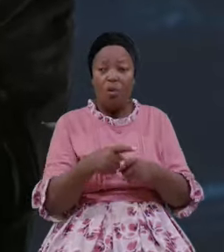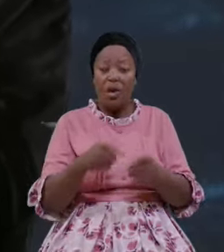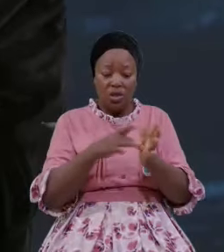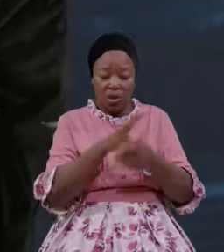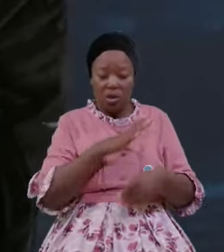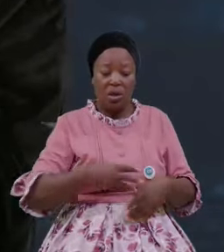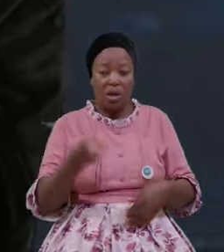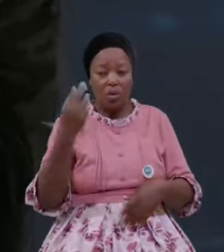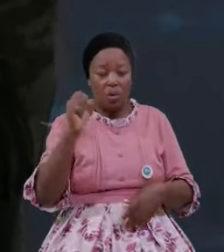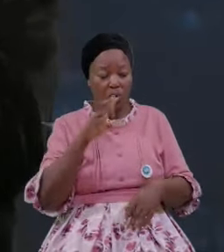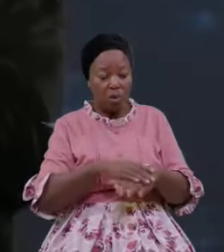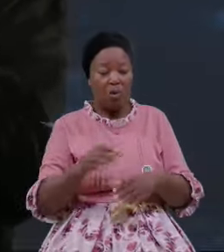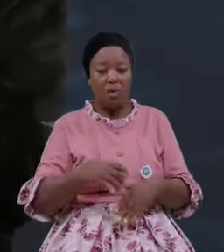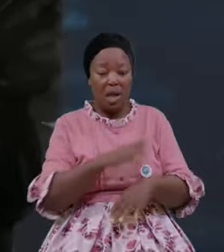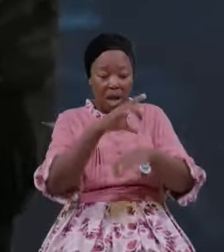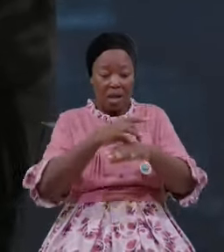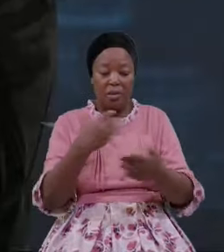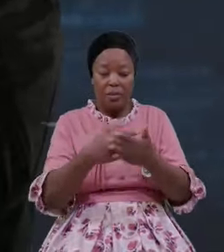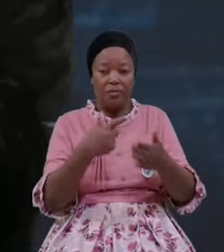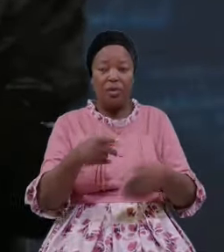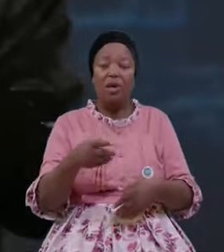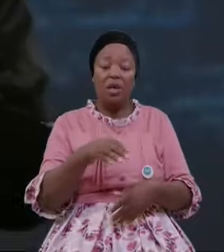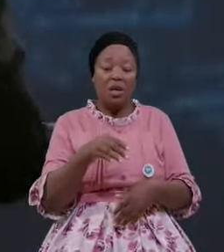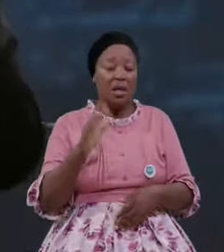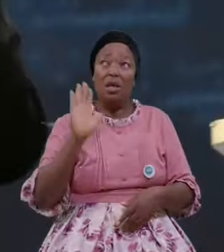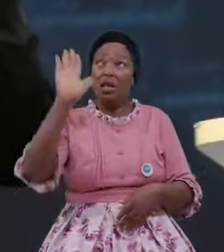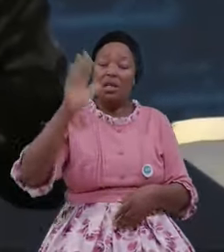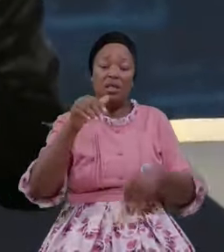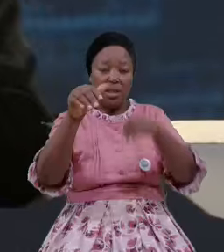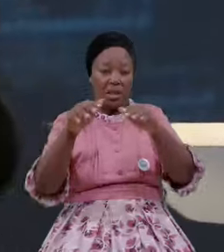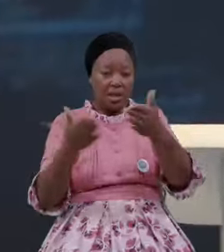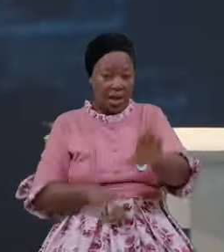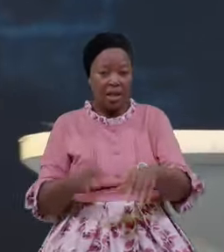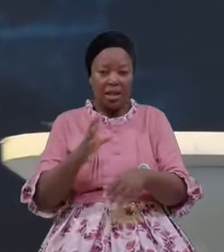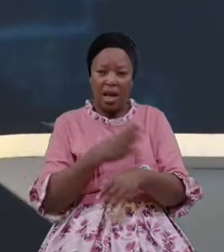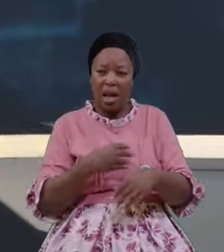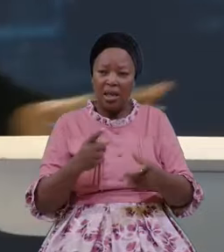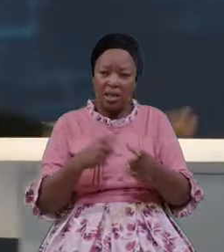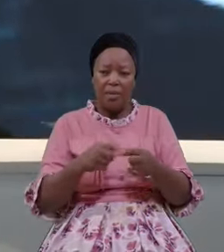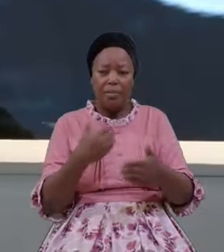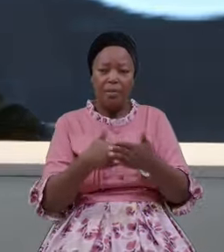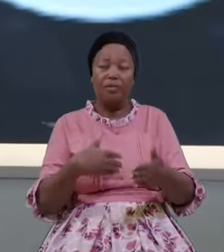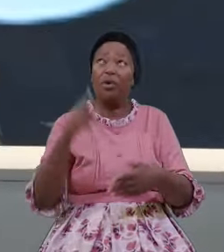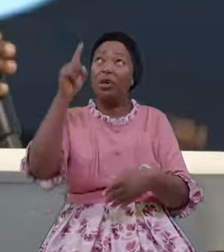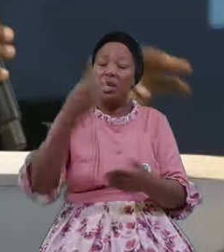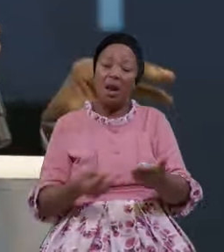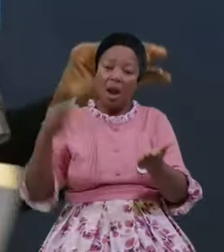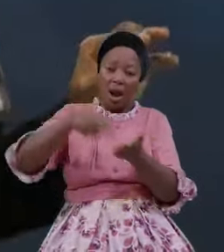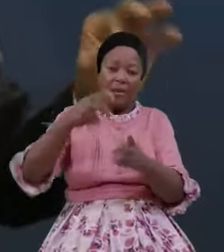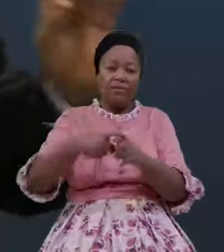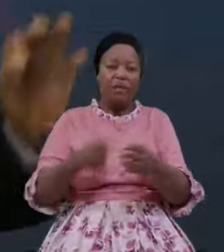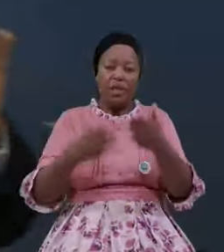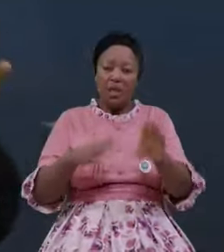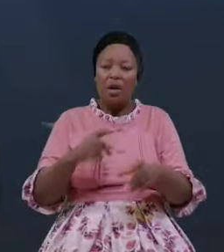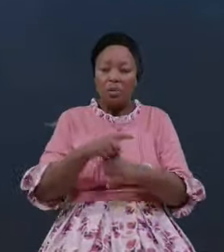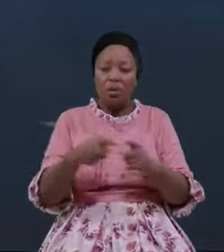crucifixion, before his death, before his rising from the dead, wanting to enter anywhere, he will